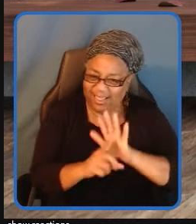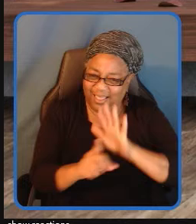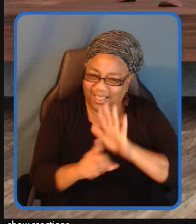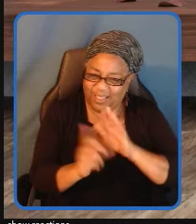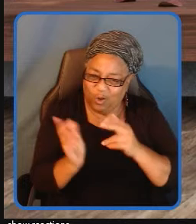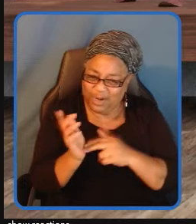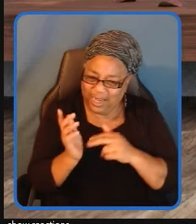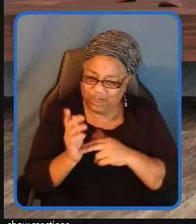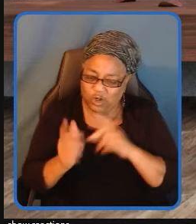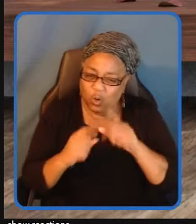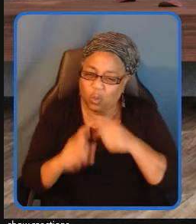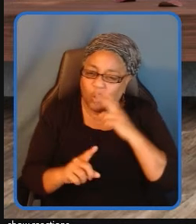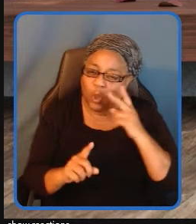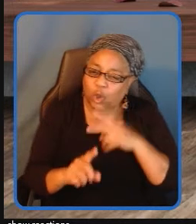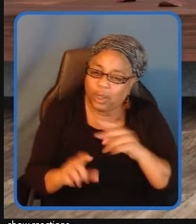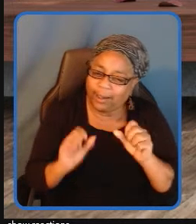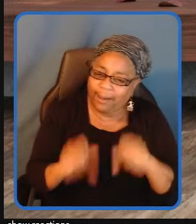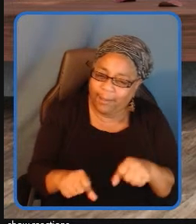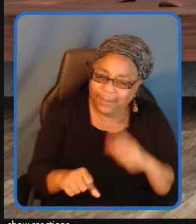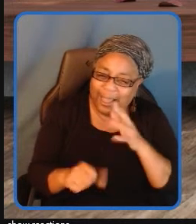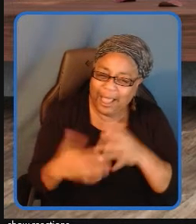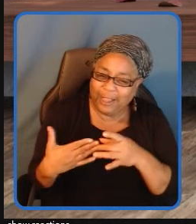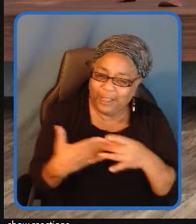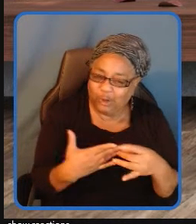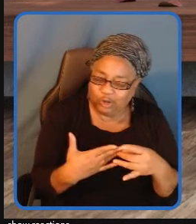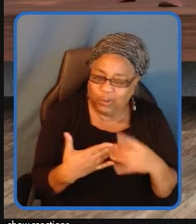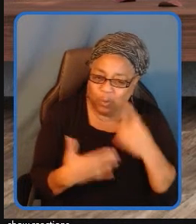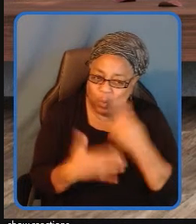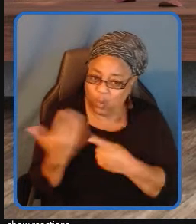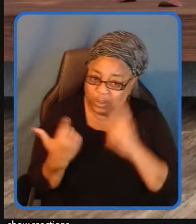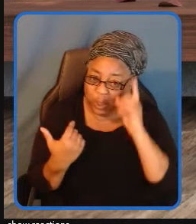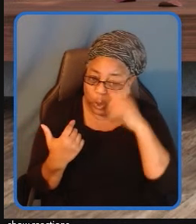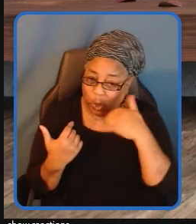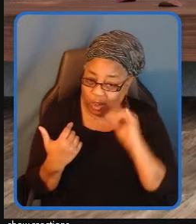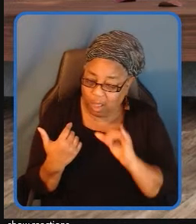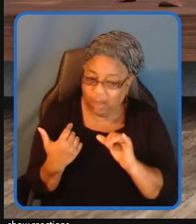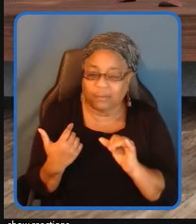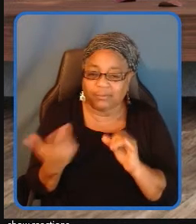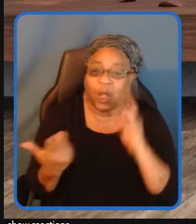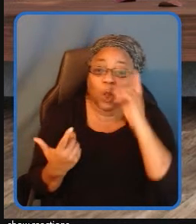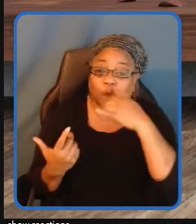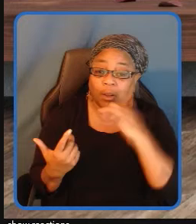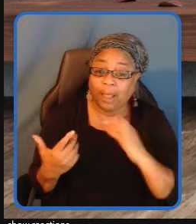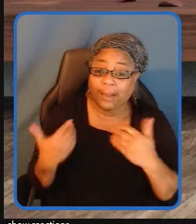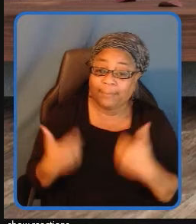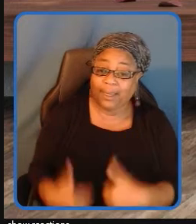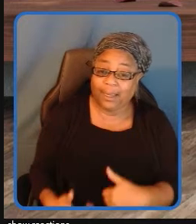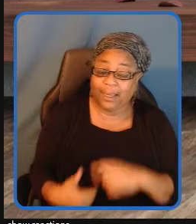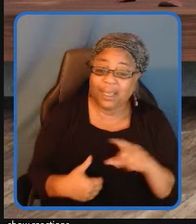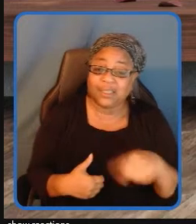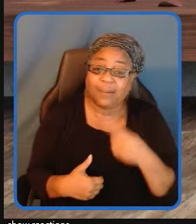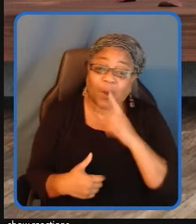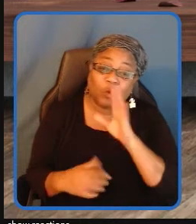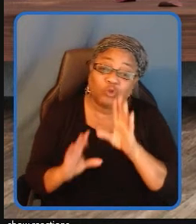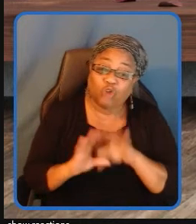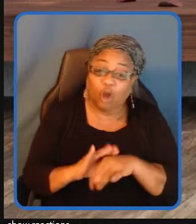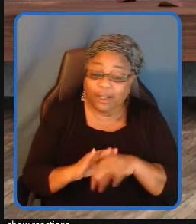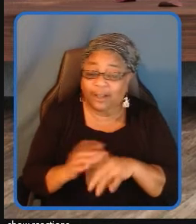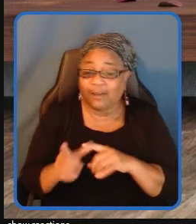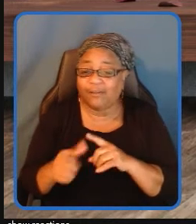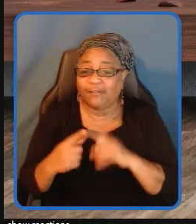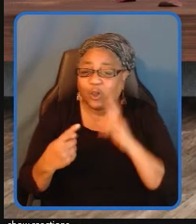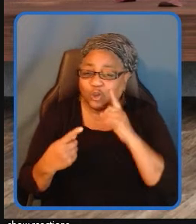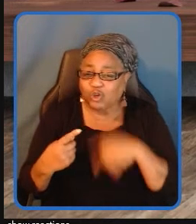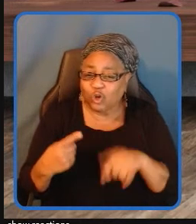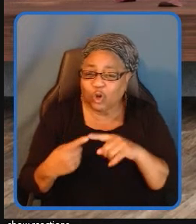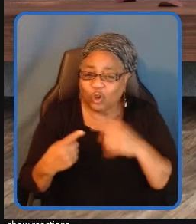looks like, it actually looks like somebody like me, someone who is, loquacious, not a circular thinker, not always